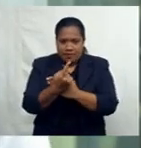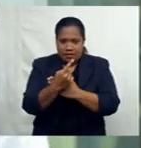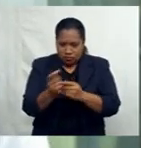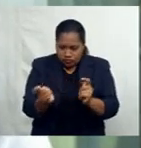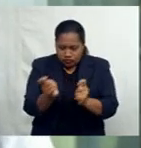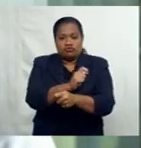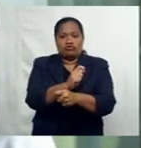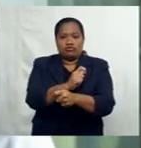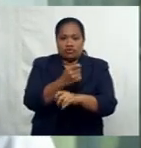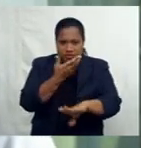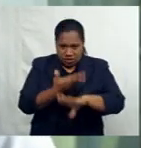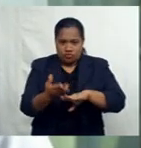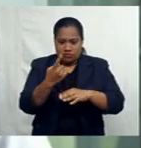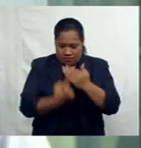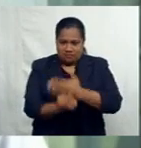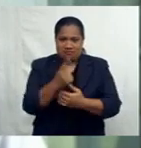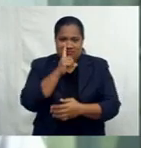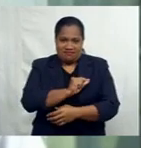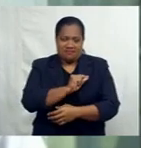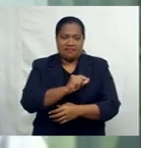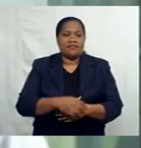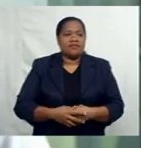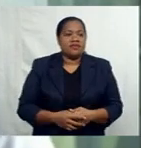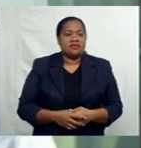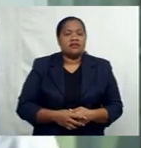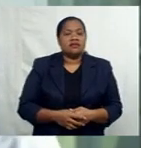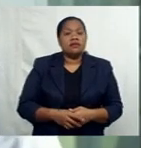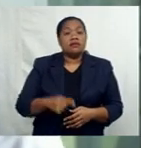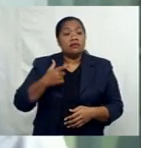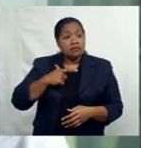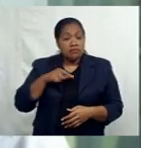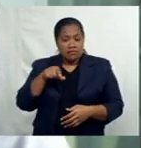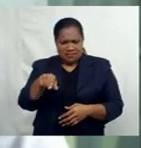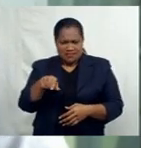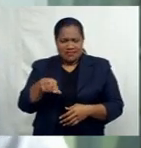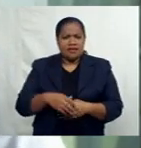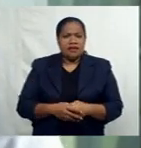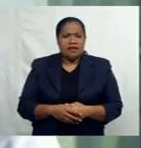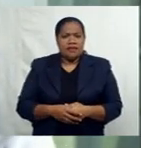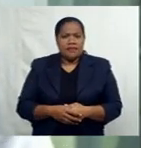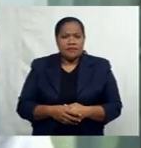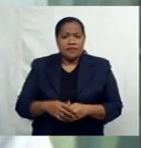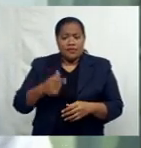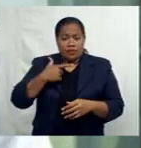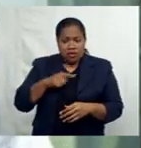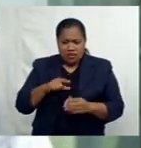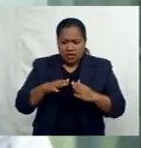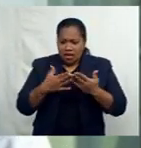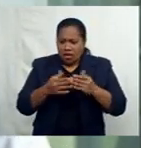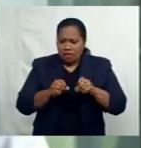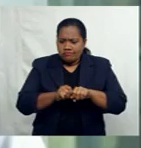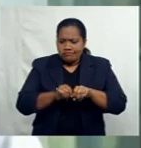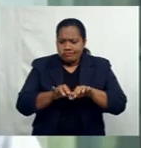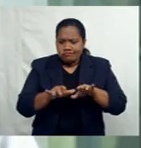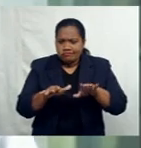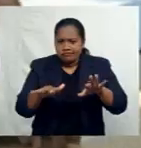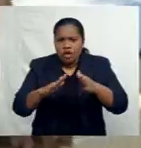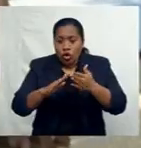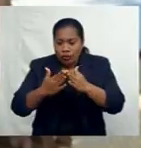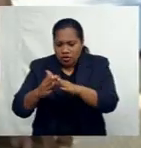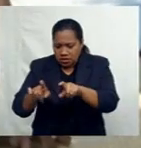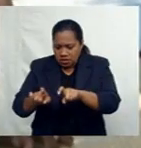have the variants that we have at the moment, the Delta, the Alpha, the Lambda variant, is because they've lingered in communities for a long period of